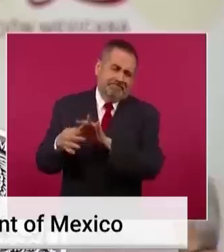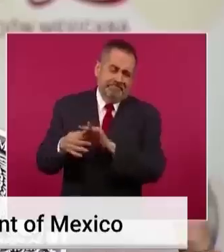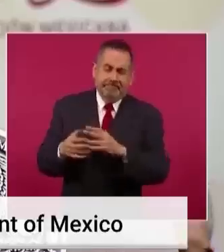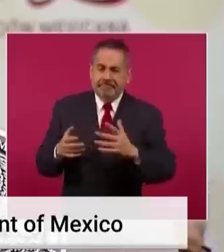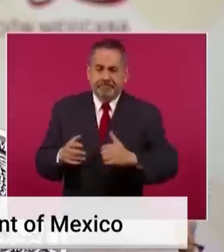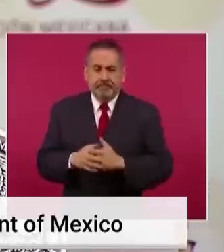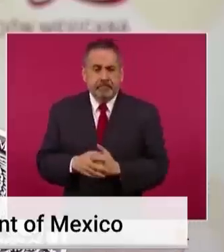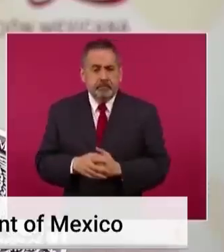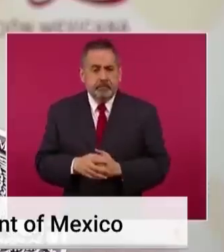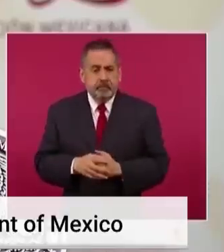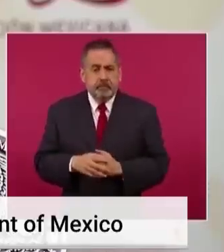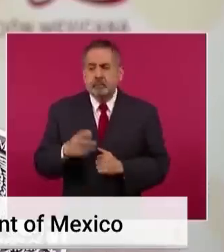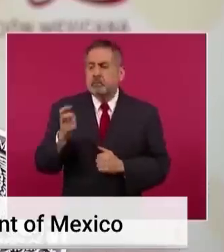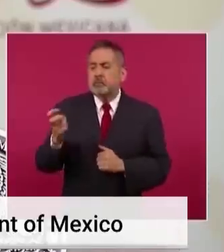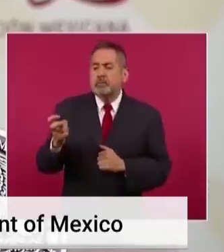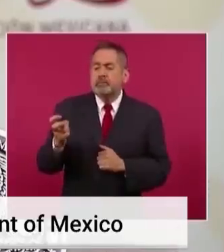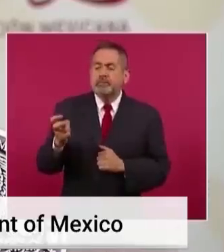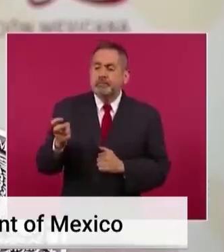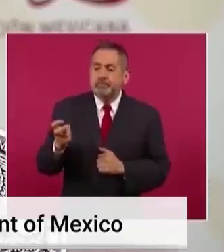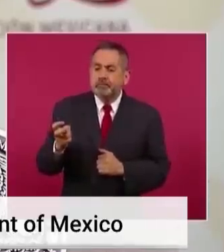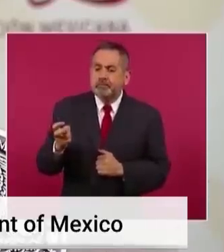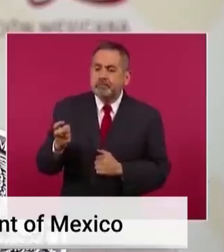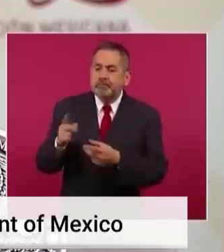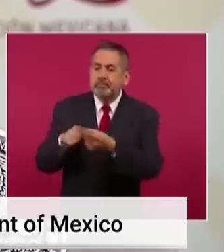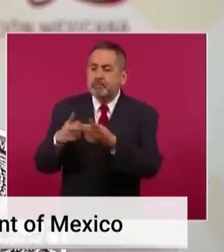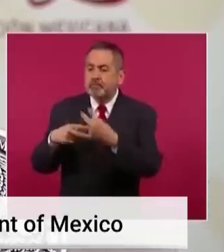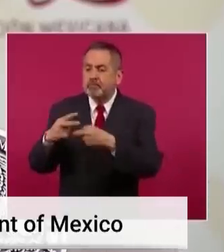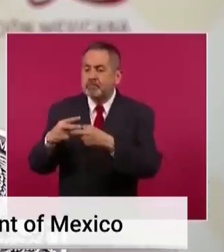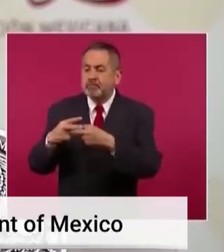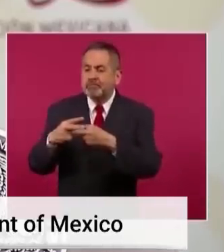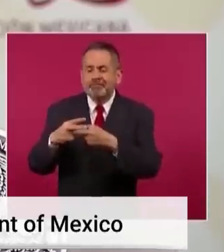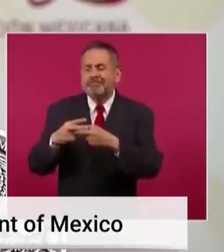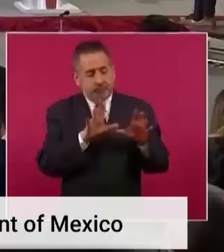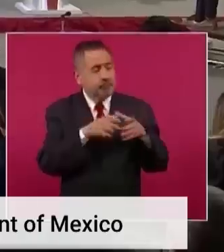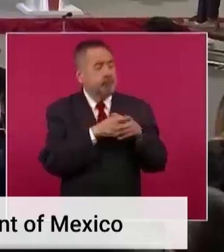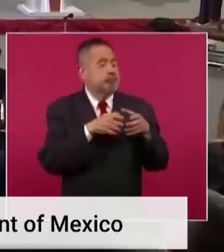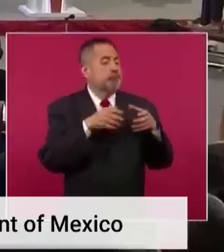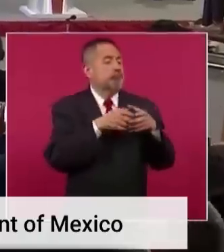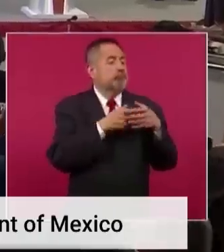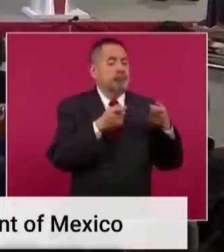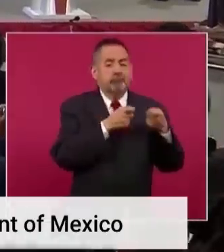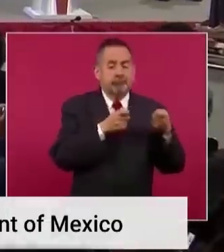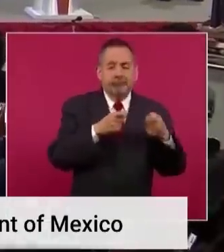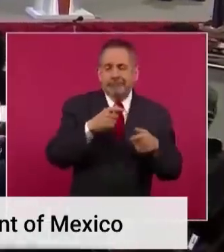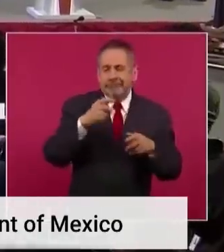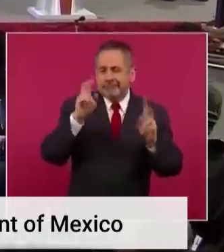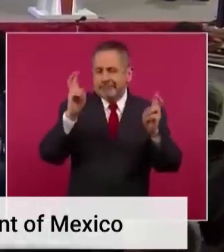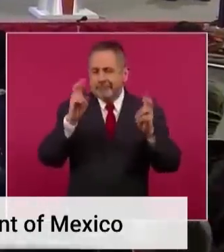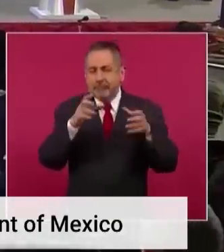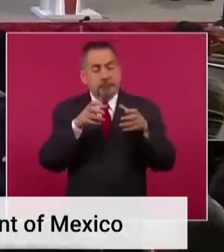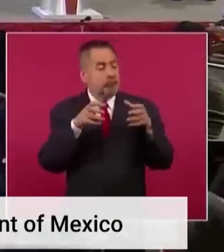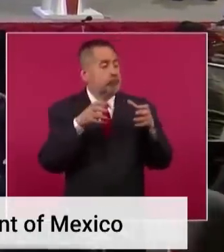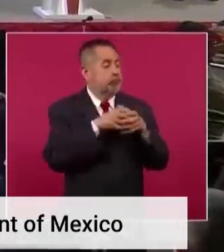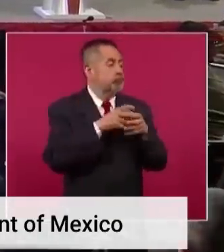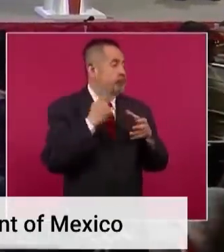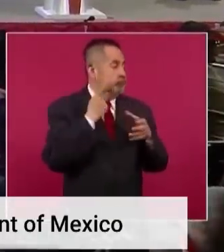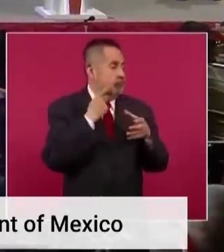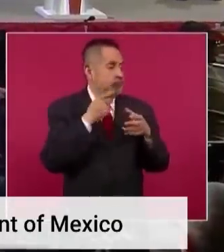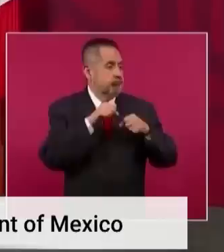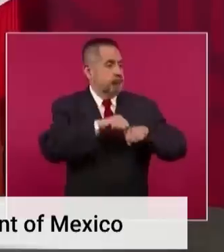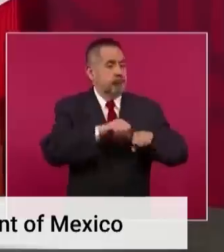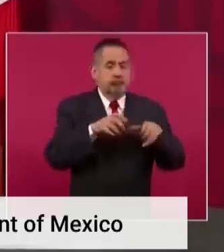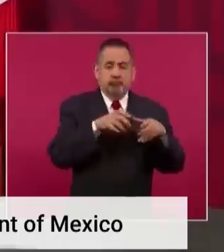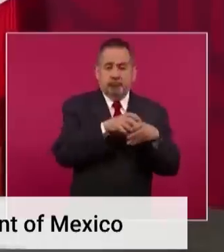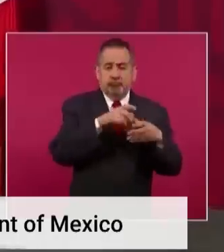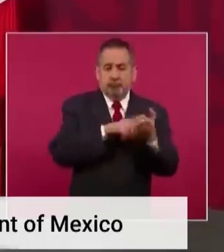Let it be known, this is not interference that originates from above, from the so-called political elite, the economic interests, and the